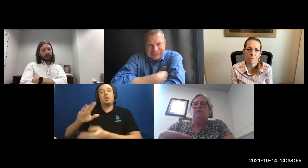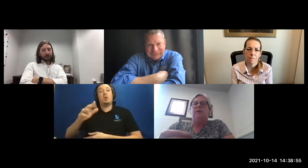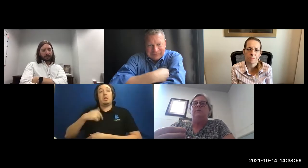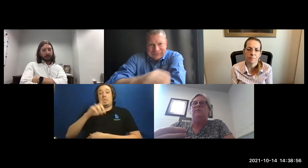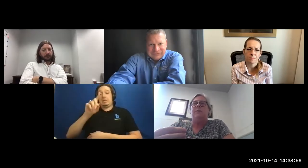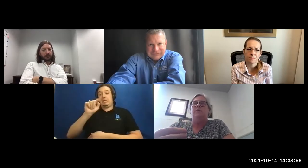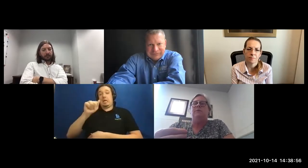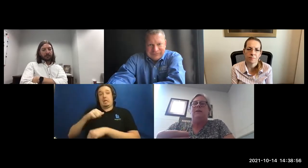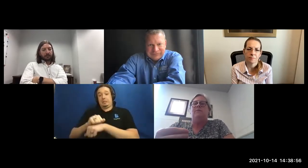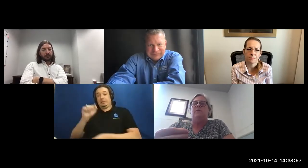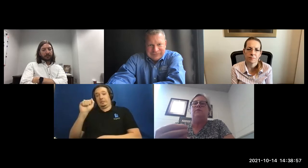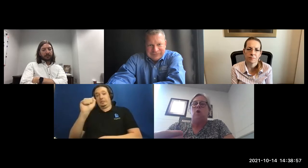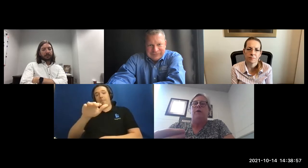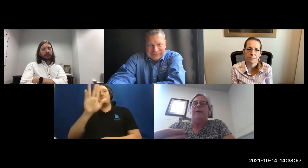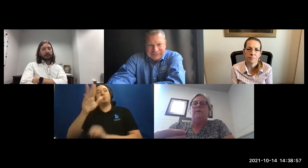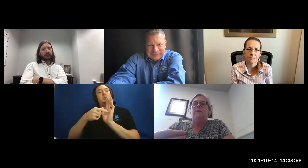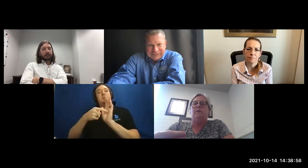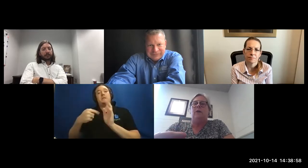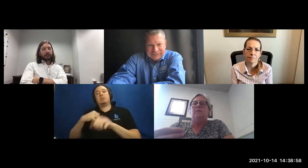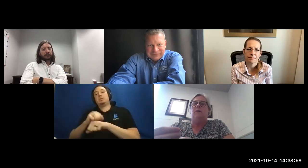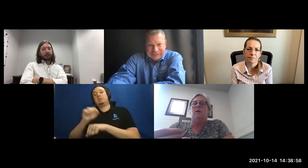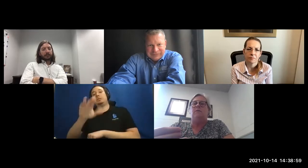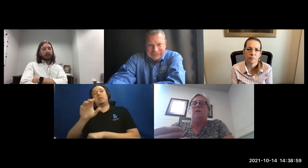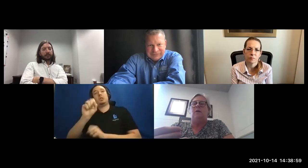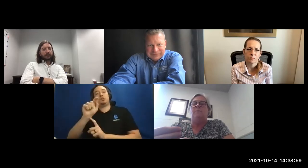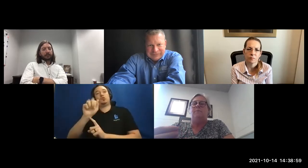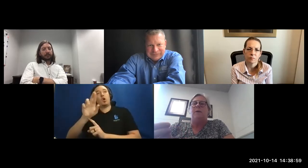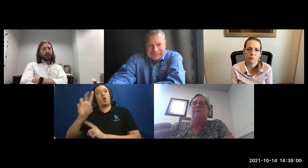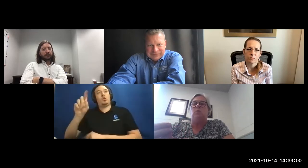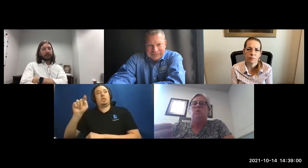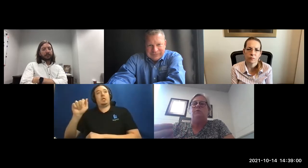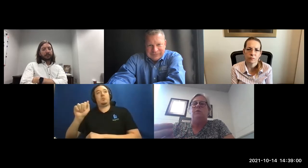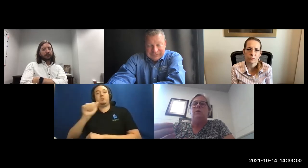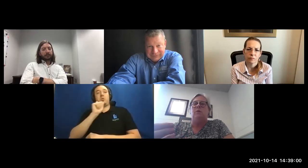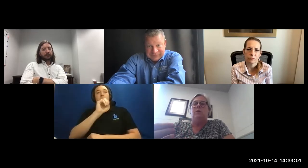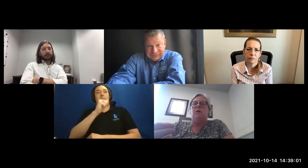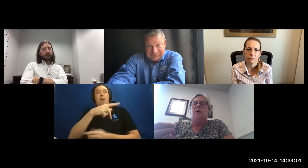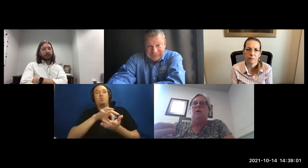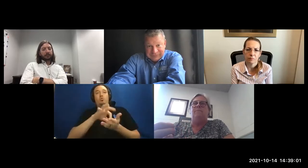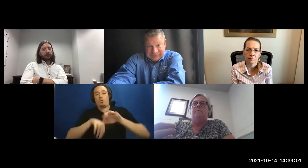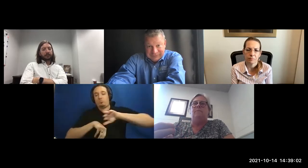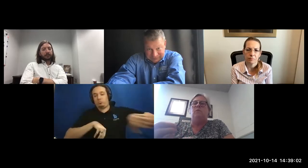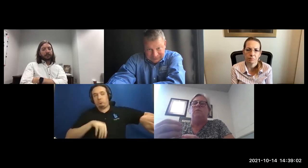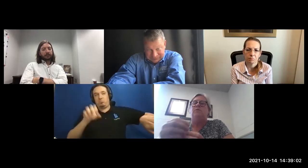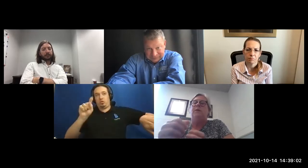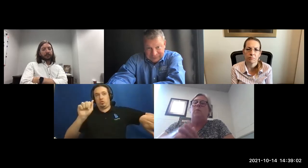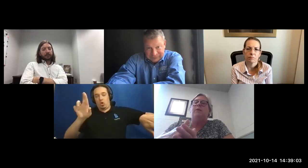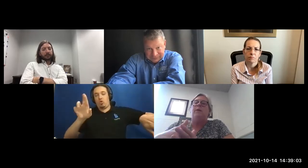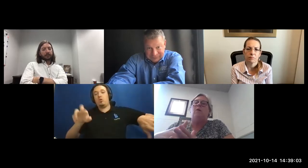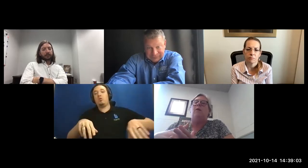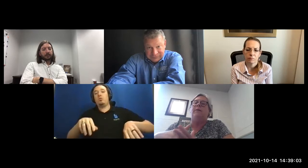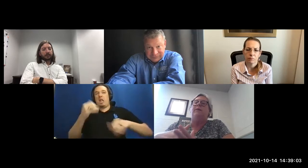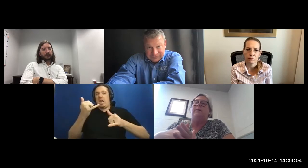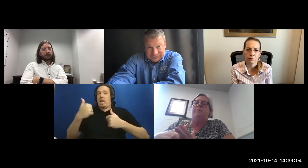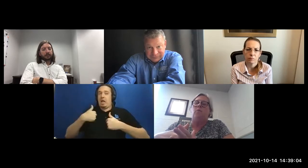to you, like suppose I give you star data and not MAP scores, which we are